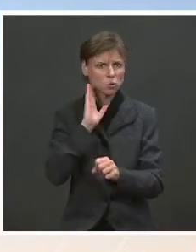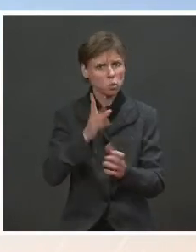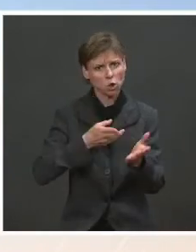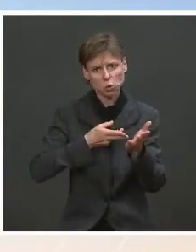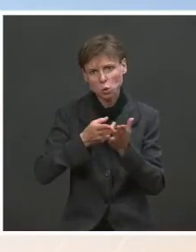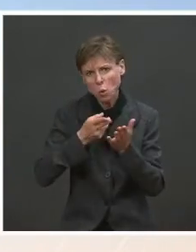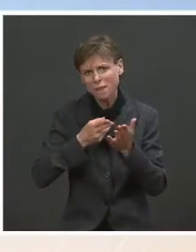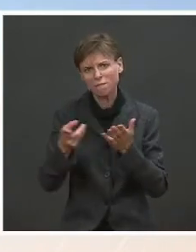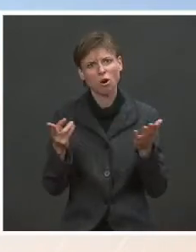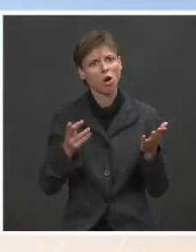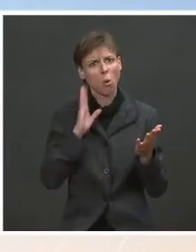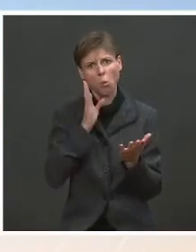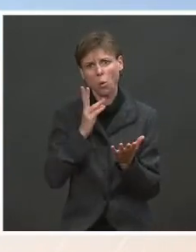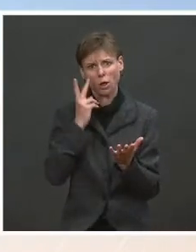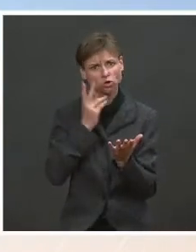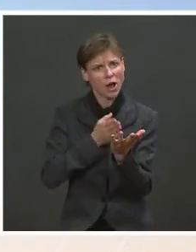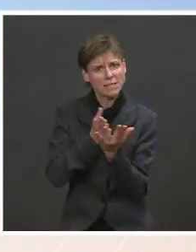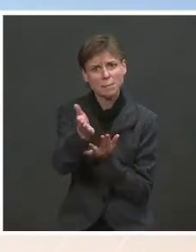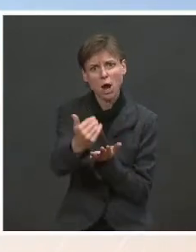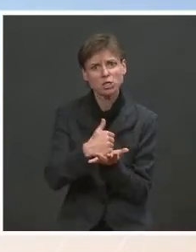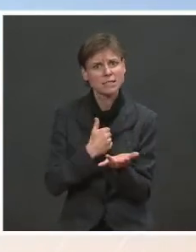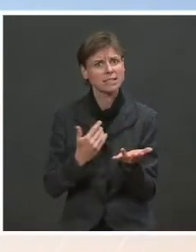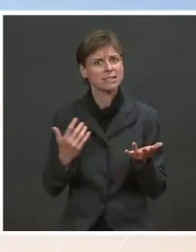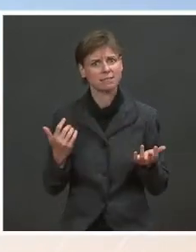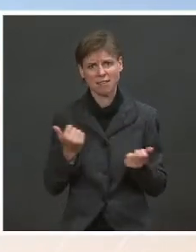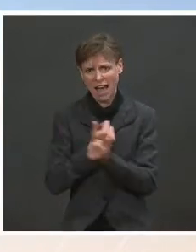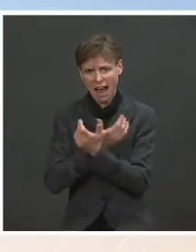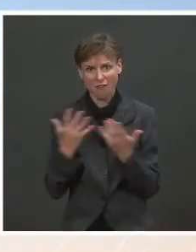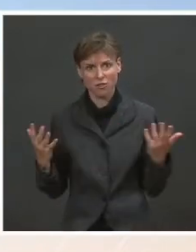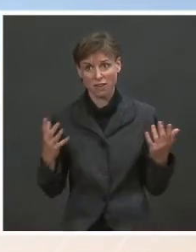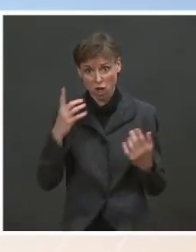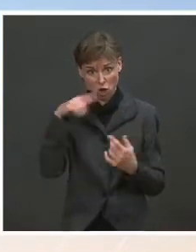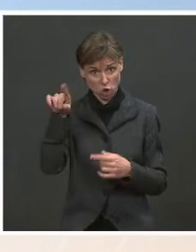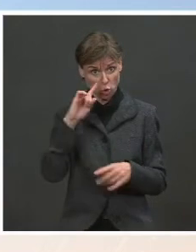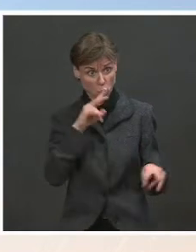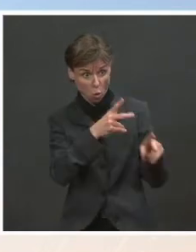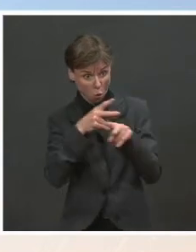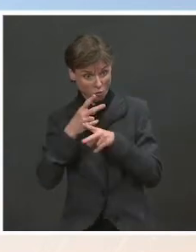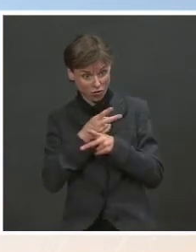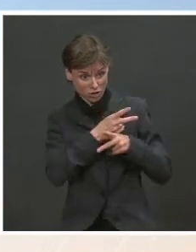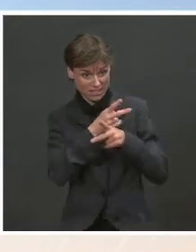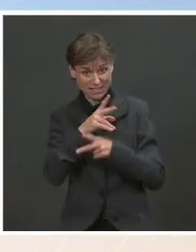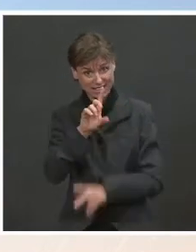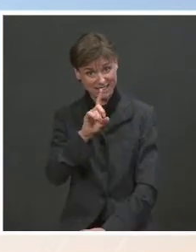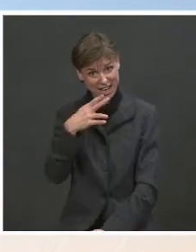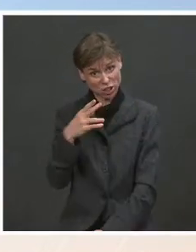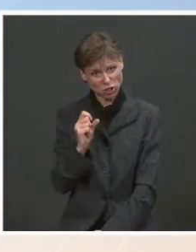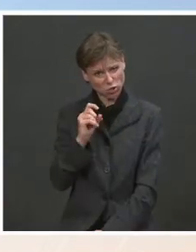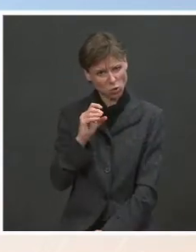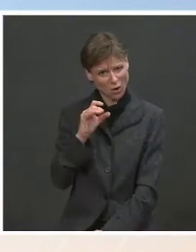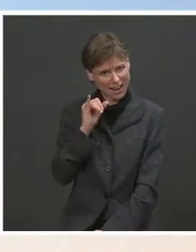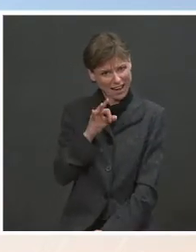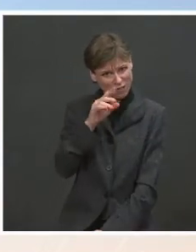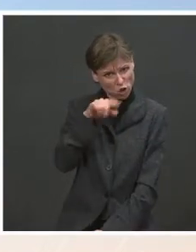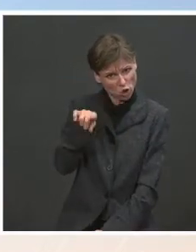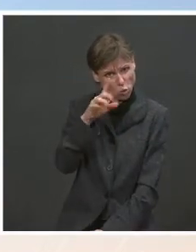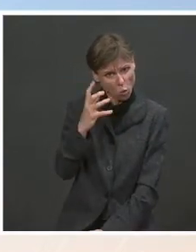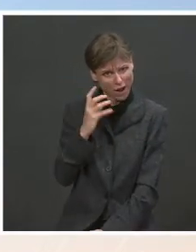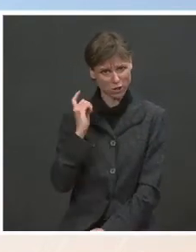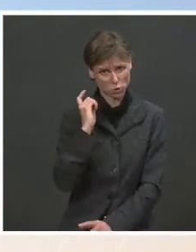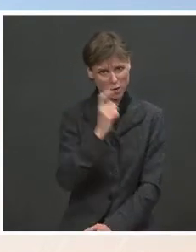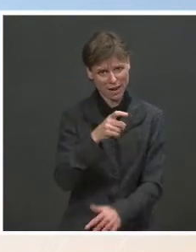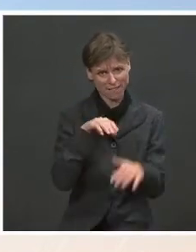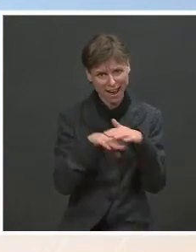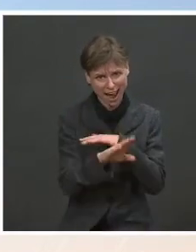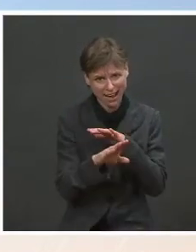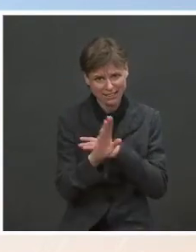transparent administration, and you all, oversee the Department of Homeland Security. So if you all wanted to grant access